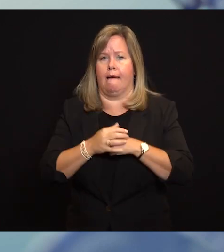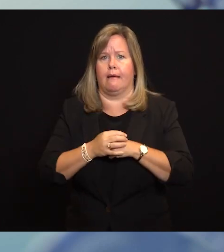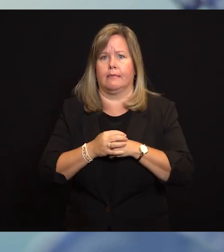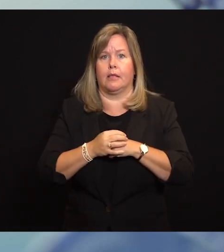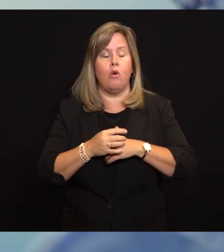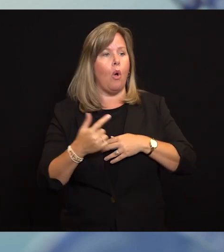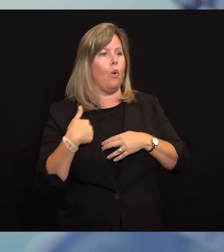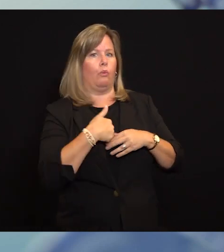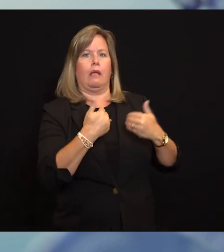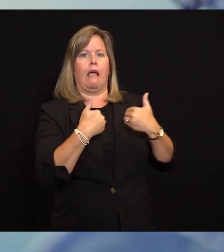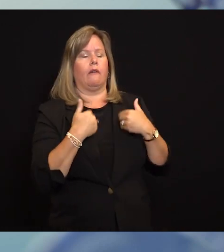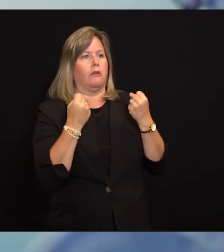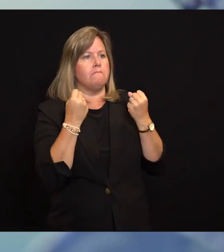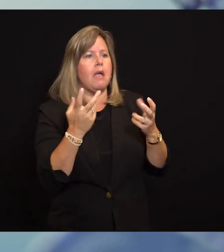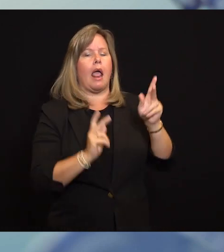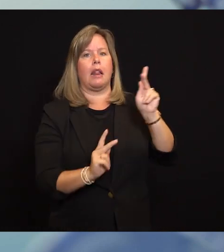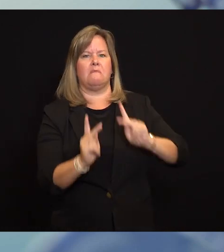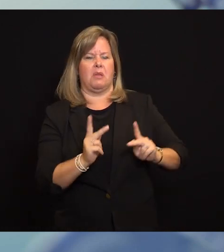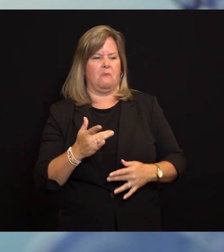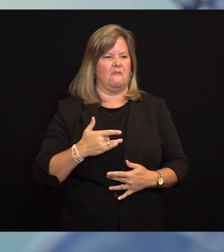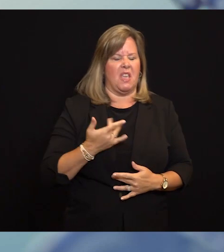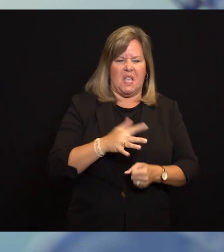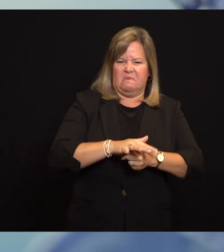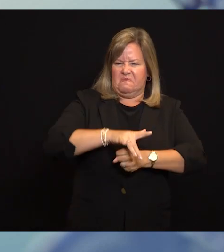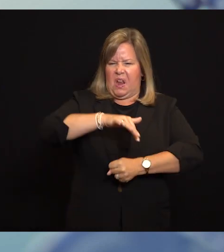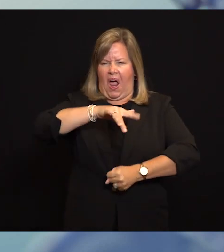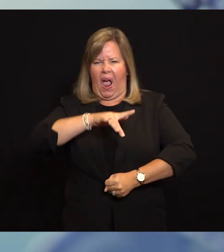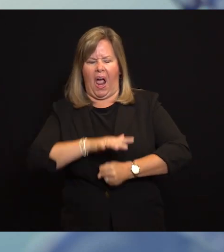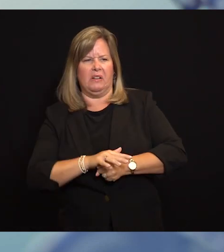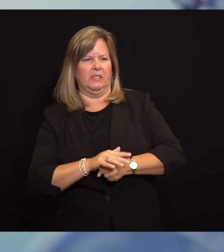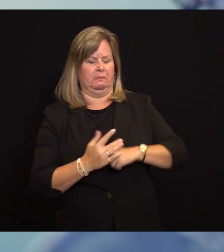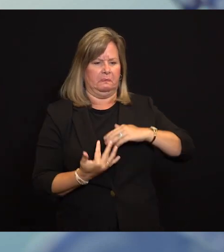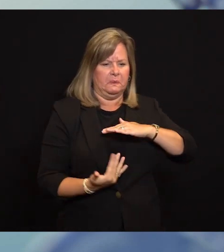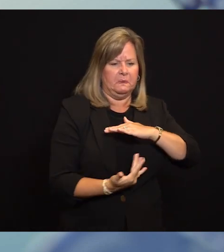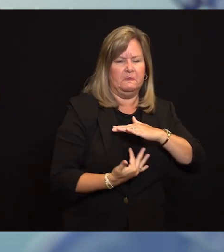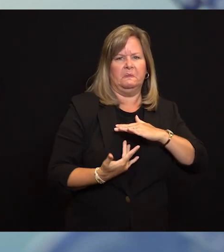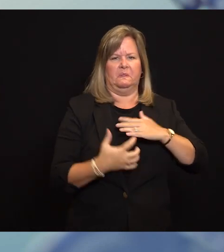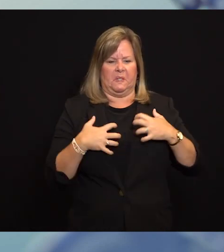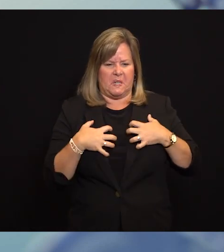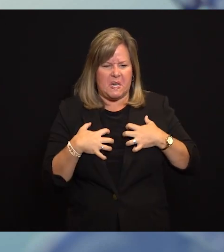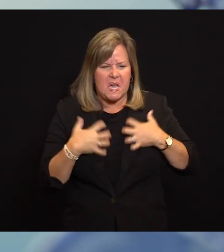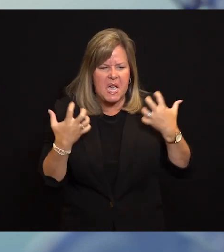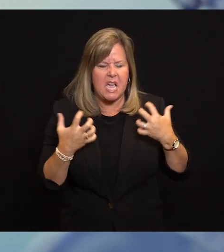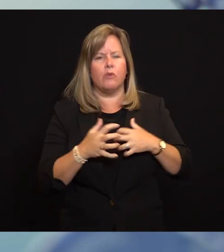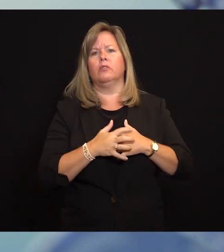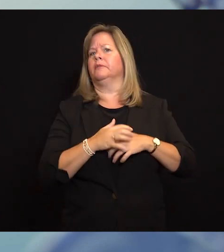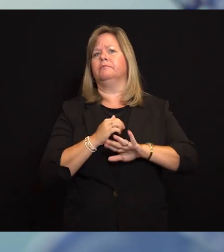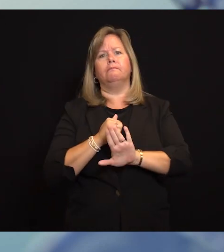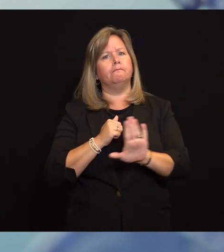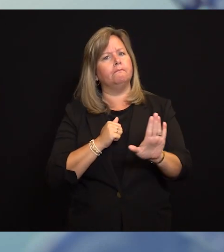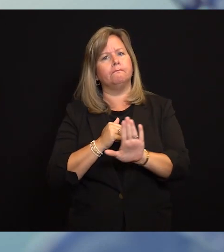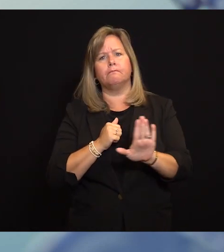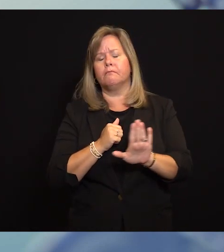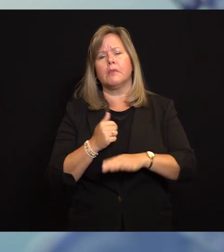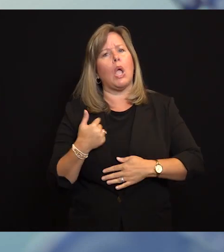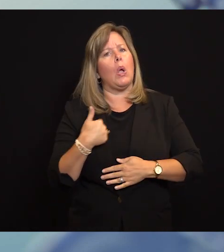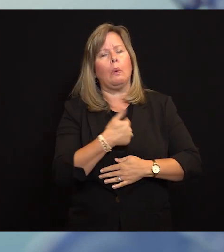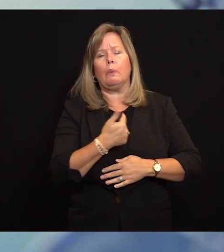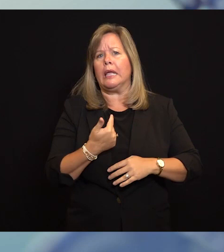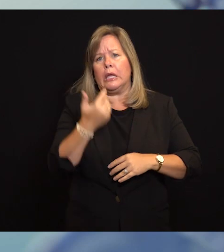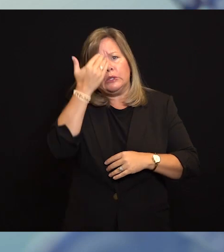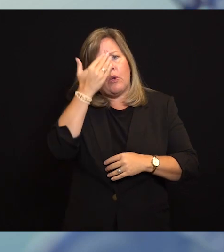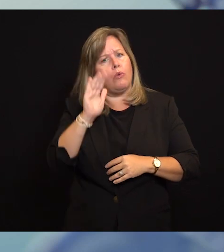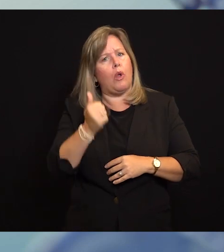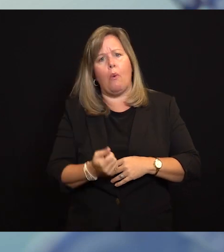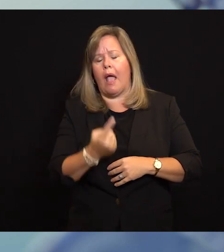the nation. Too many people have turned this into a culture war issue. I think it's really unfortunate. We can't know